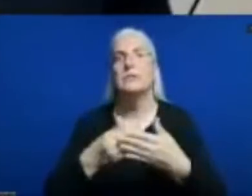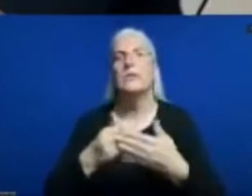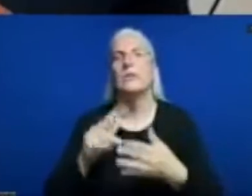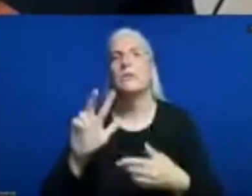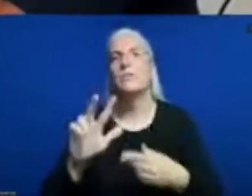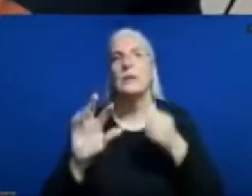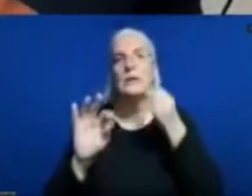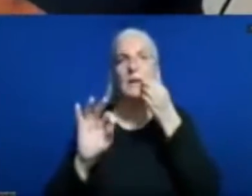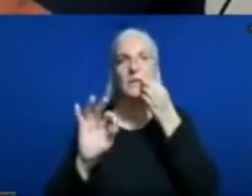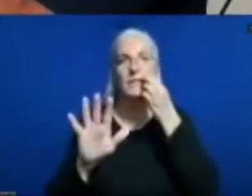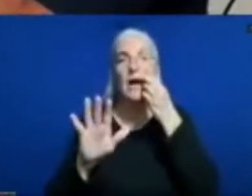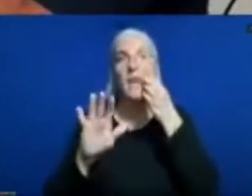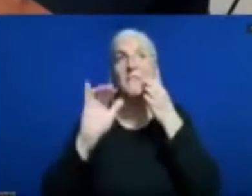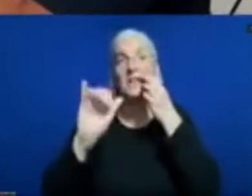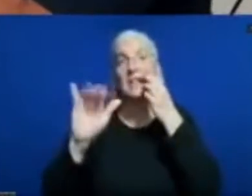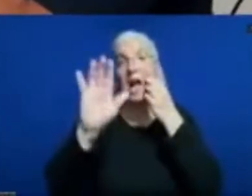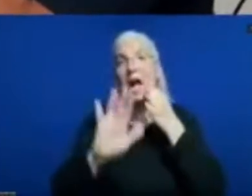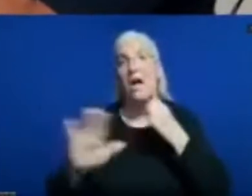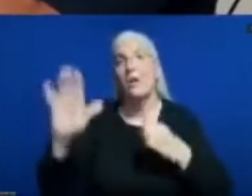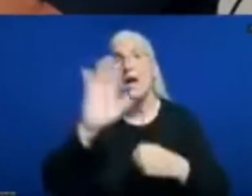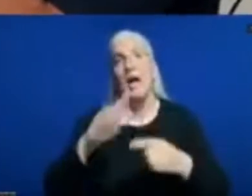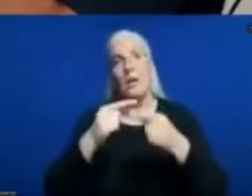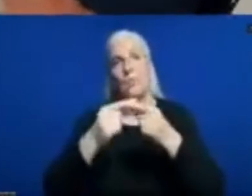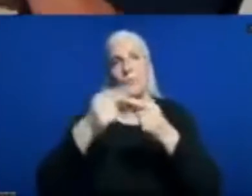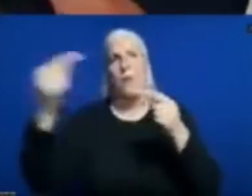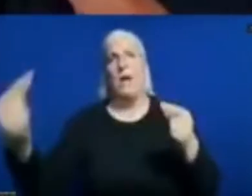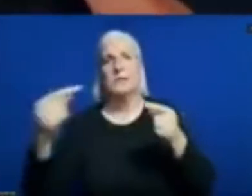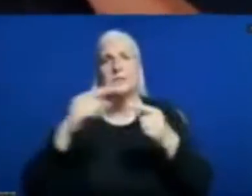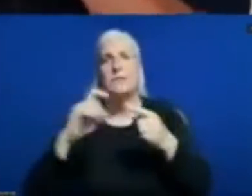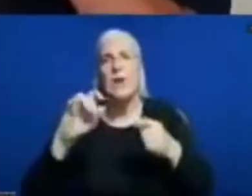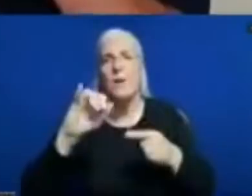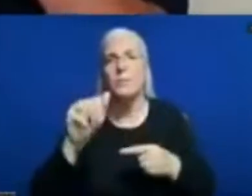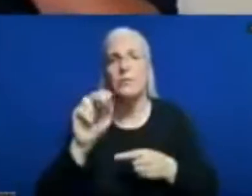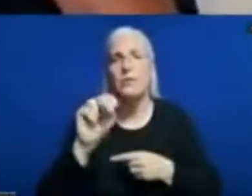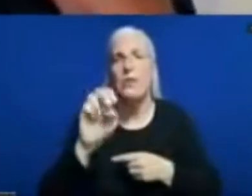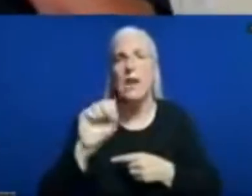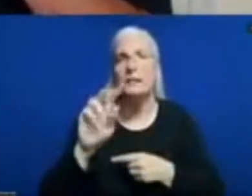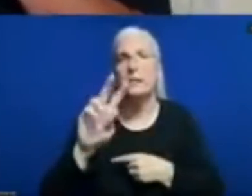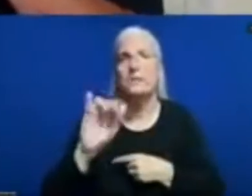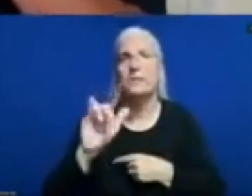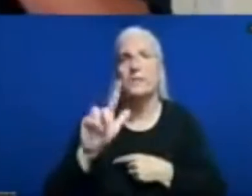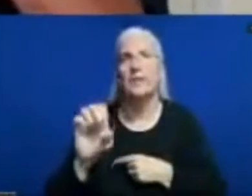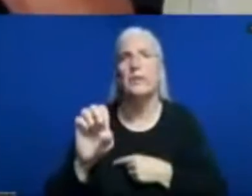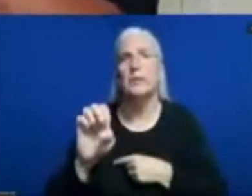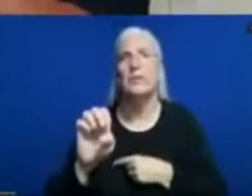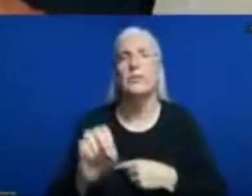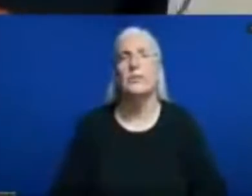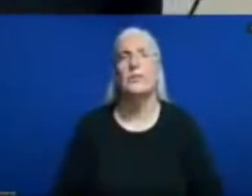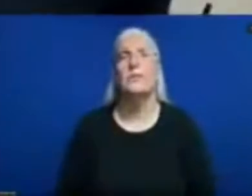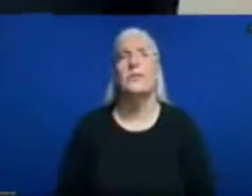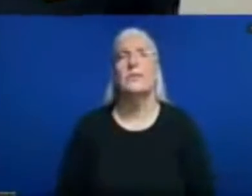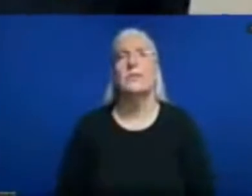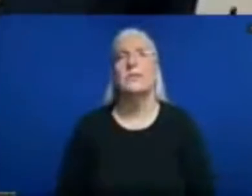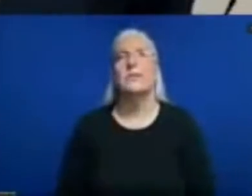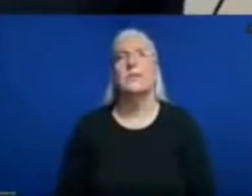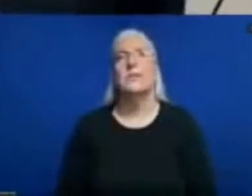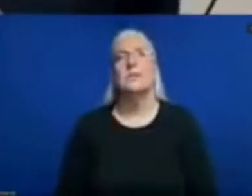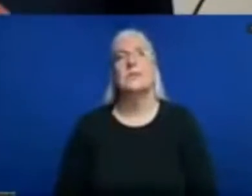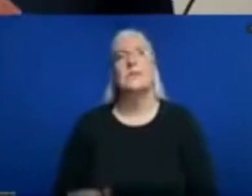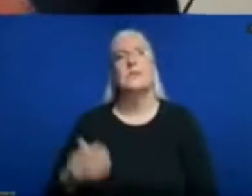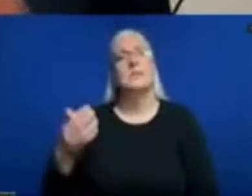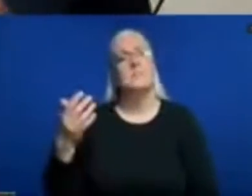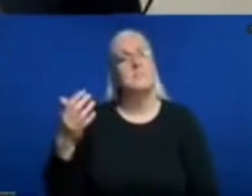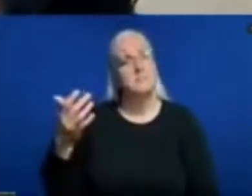the community of Janesville. So the initial impact that took place from the spot fire the other day and